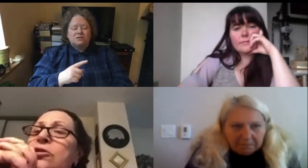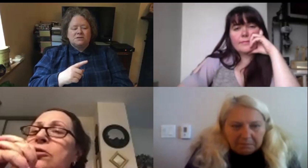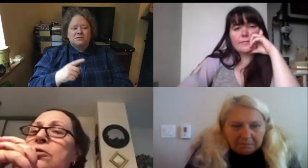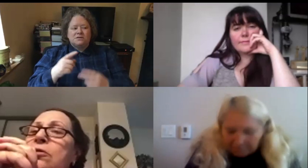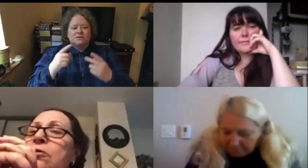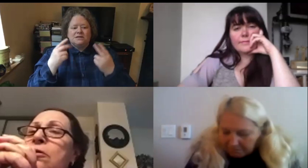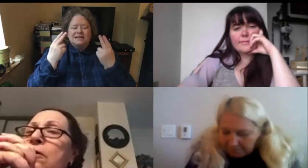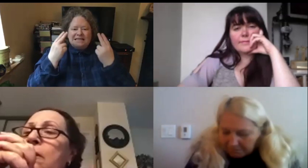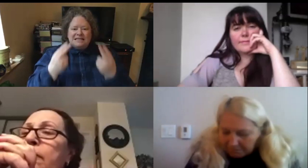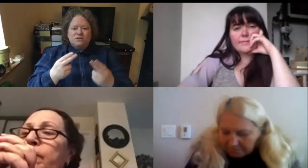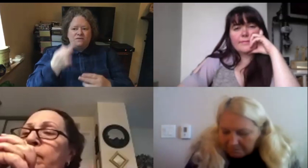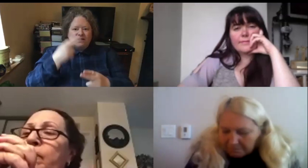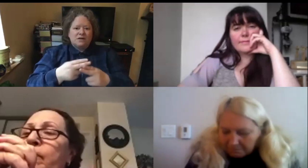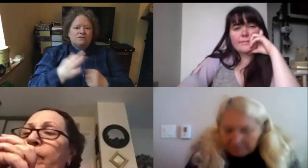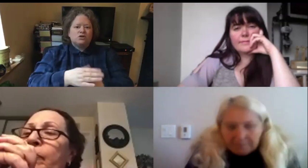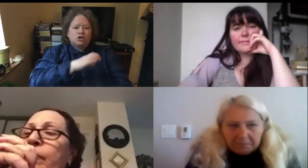Manchester.